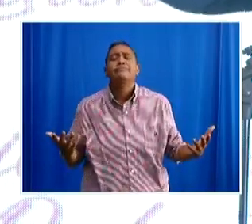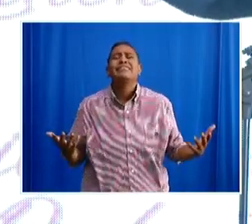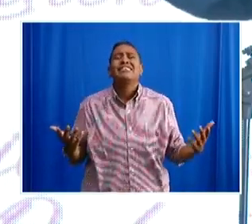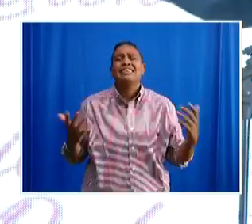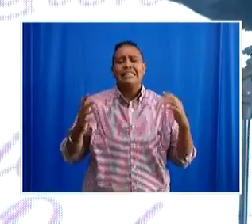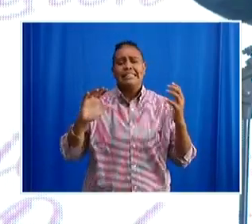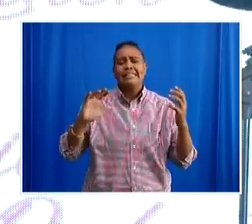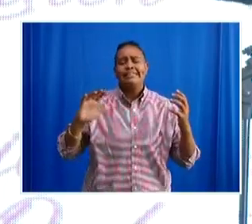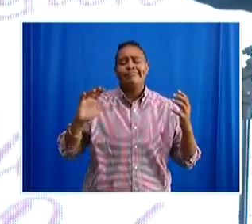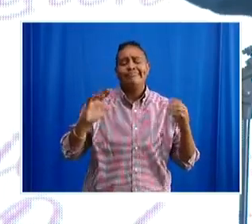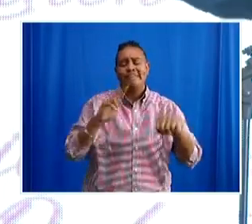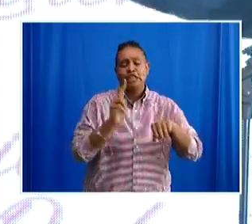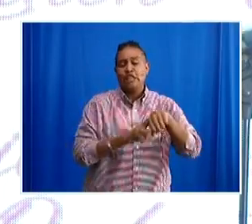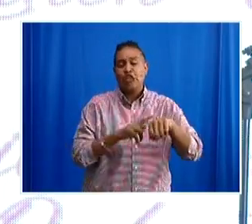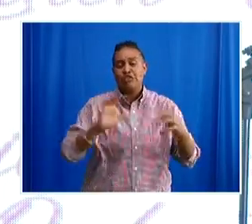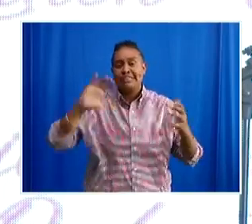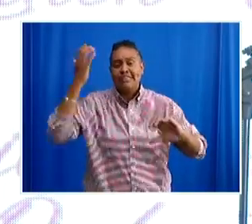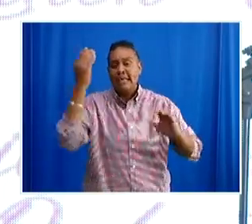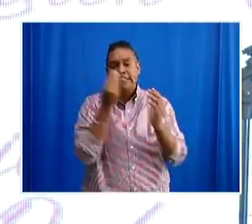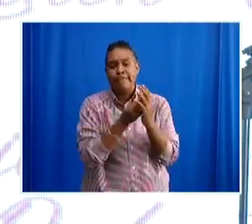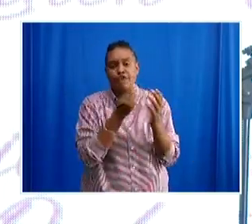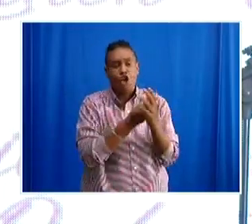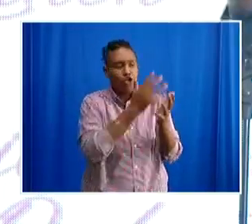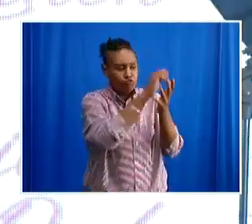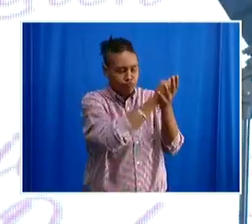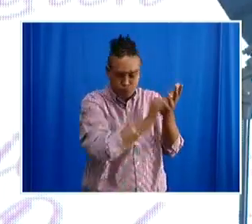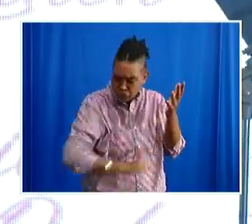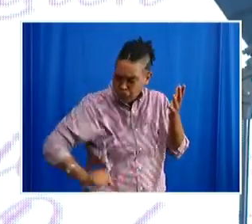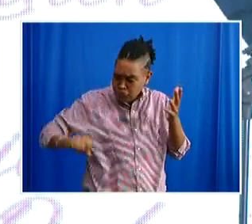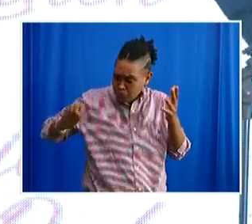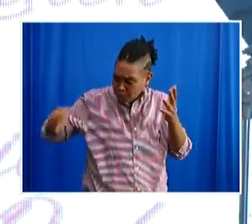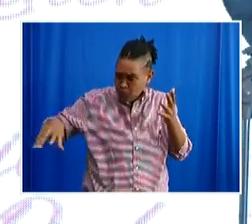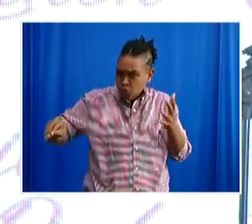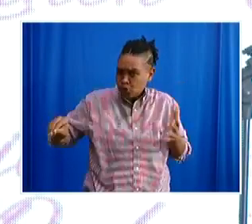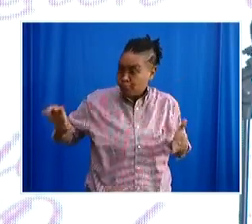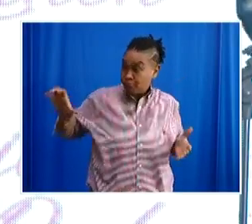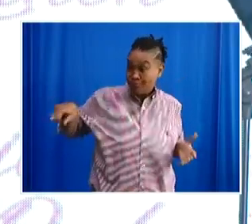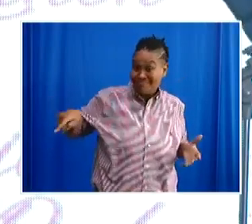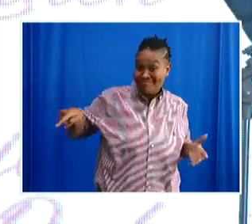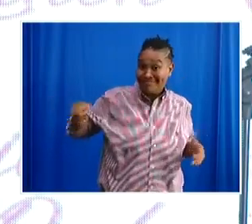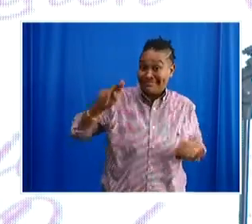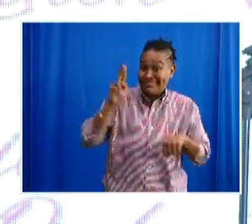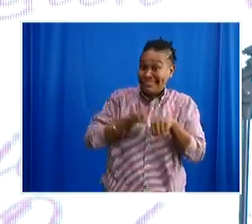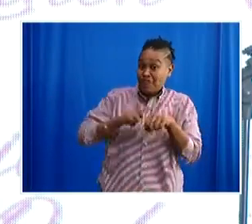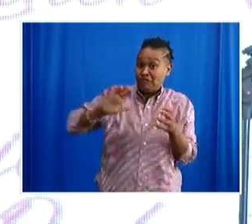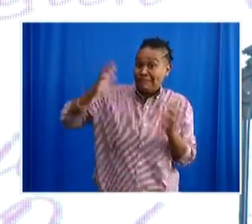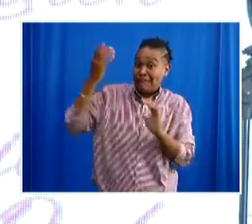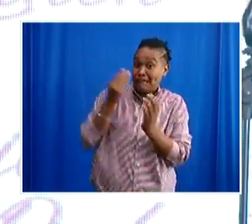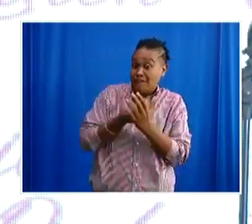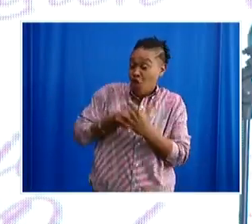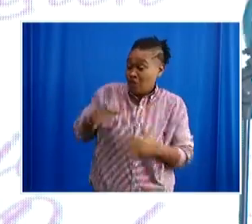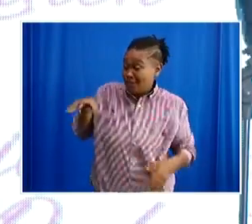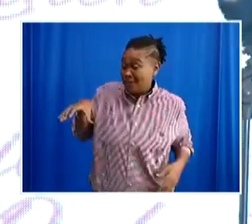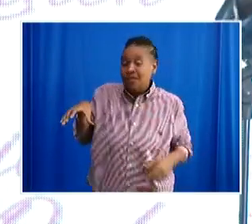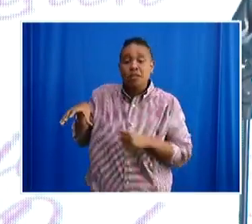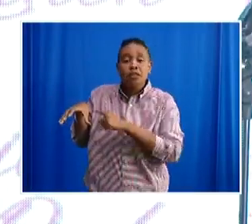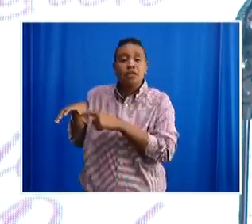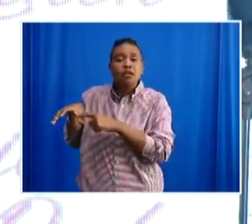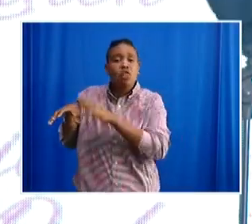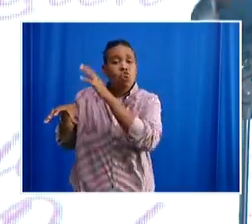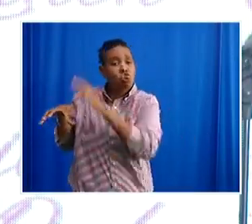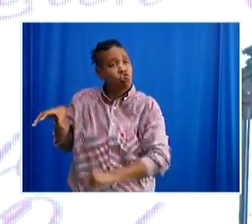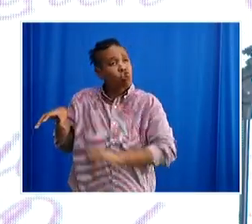natural disaster fund, for want of a better phrase, that can only be used and drawn in the event of a